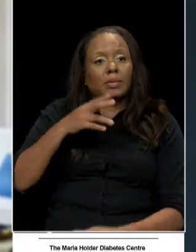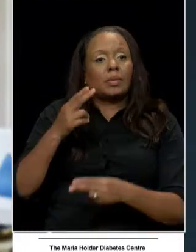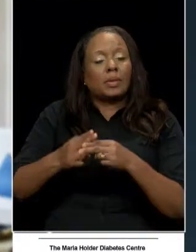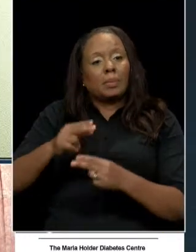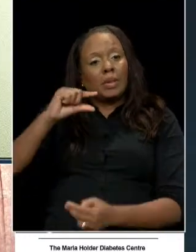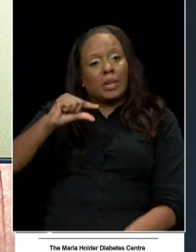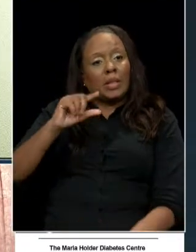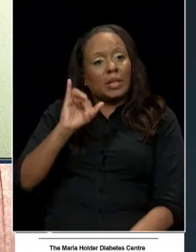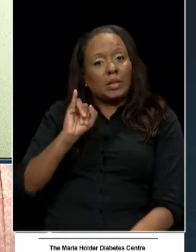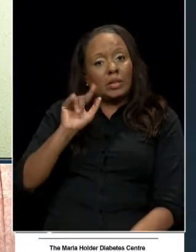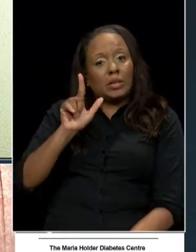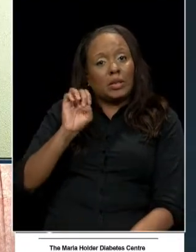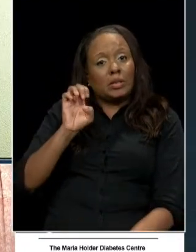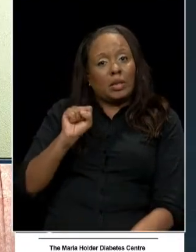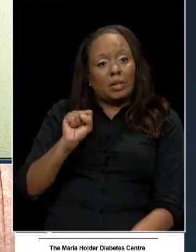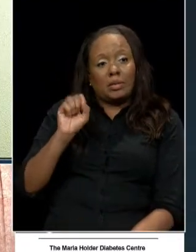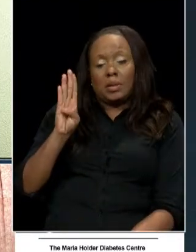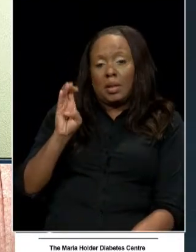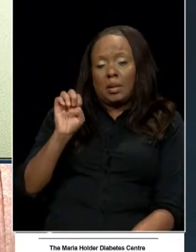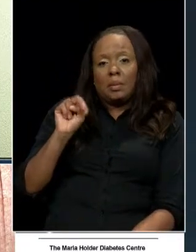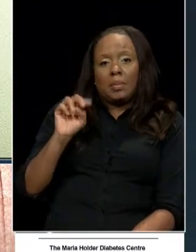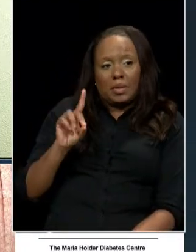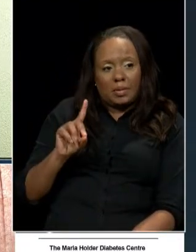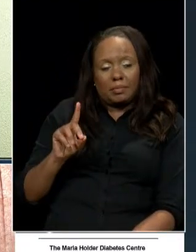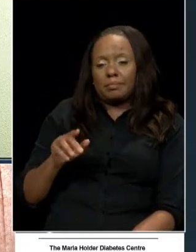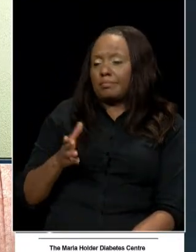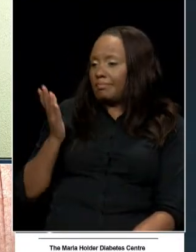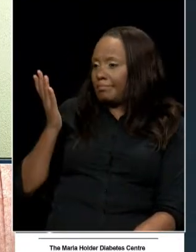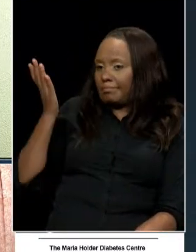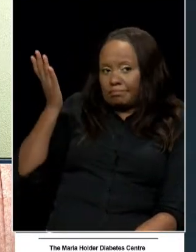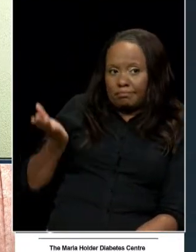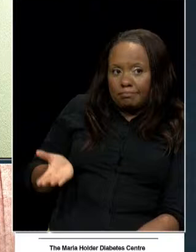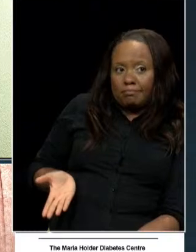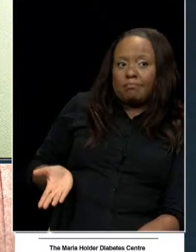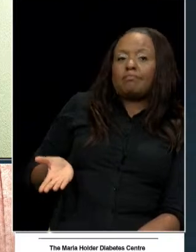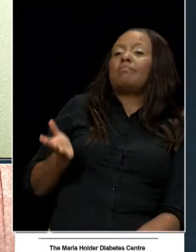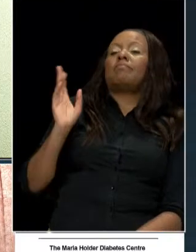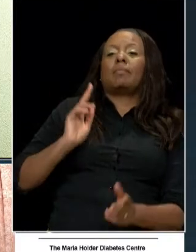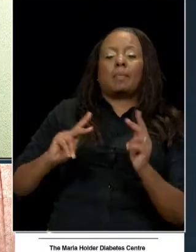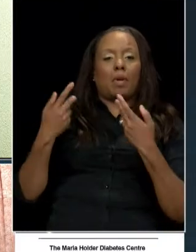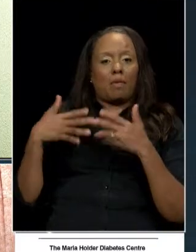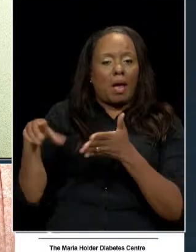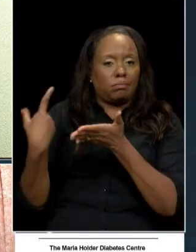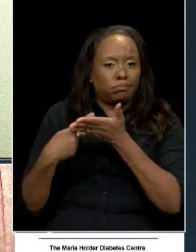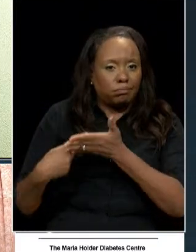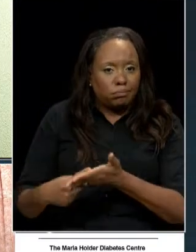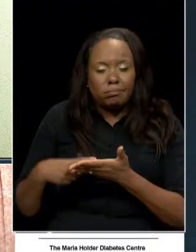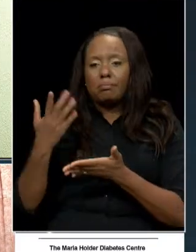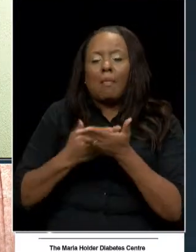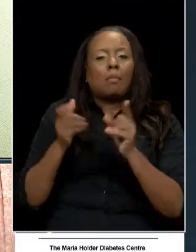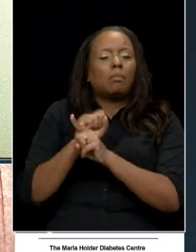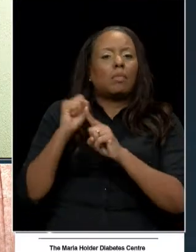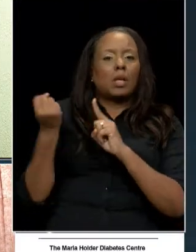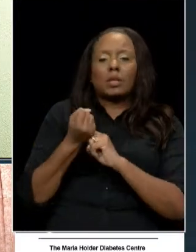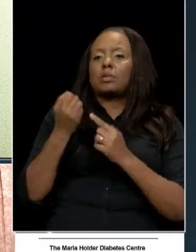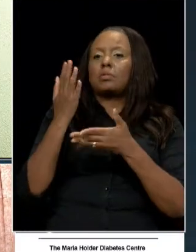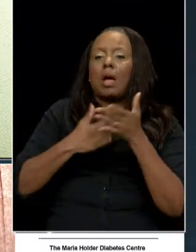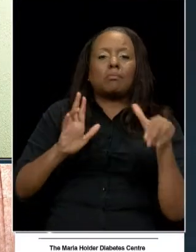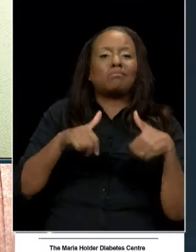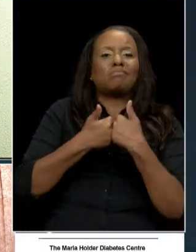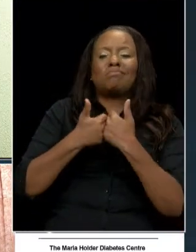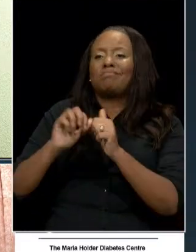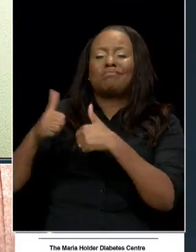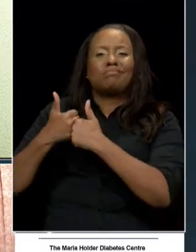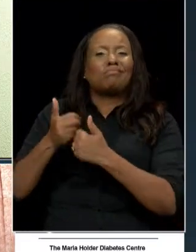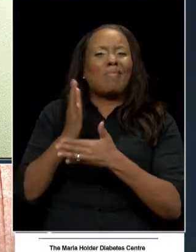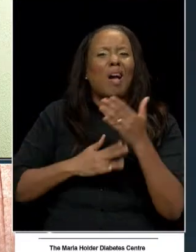from several of the specialists already about some of the situations and circumstances presented and the complications